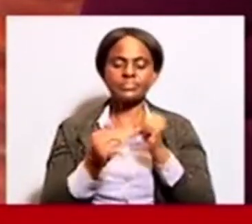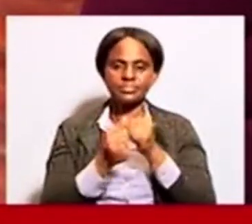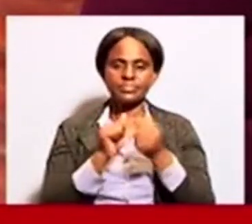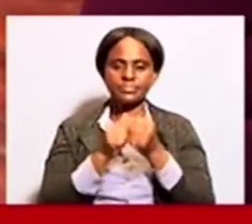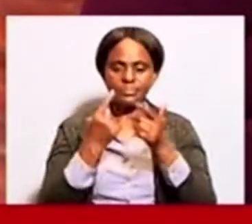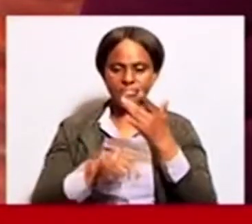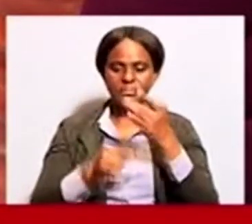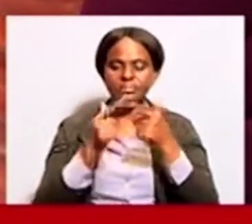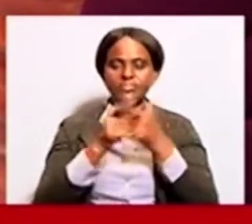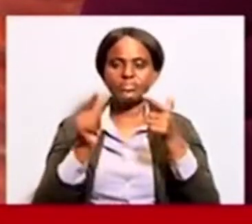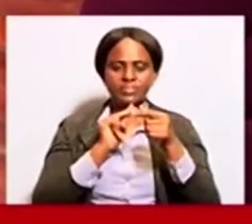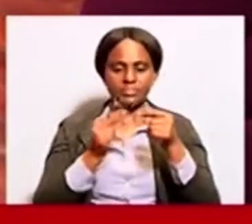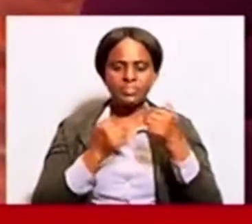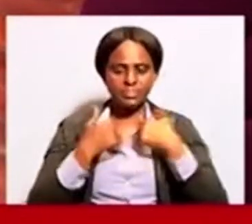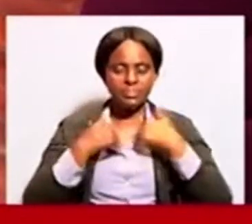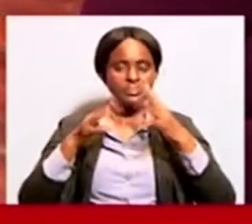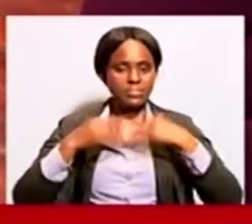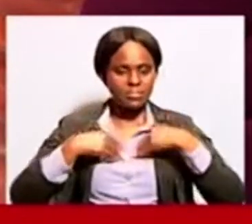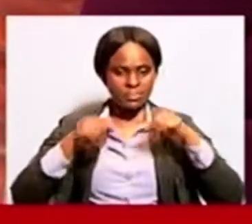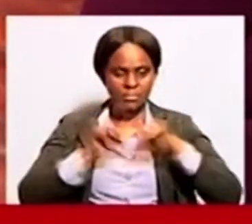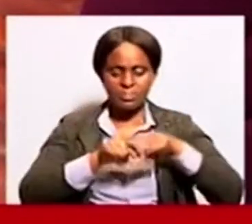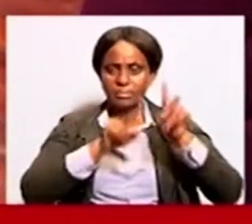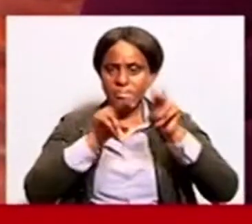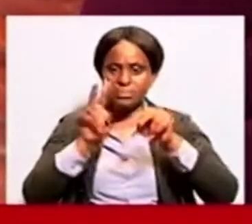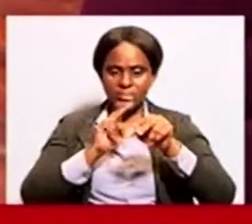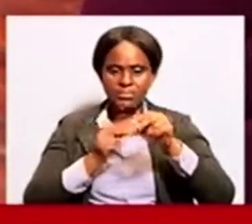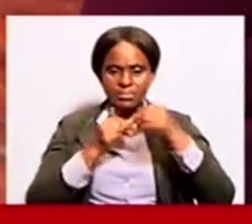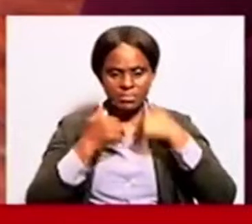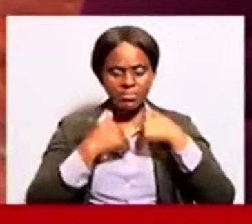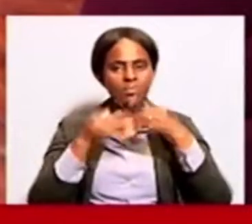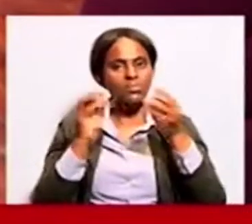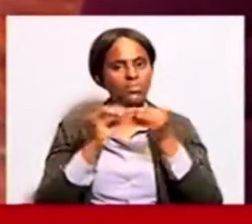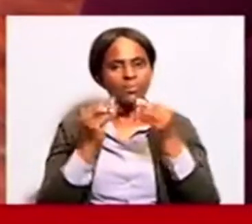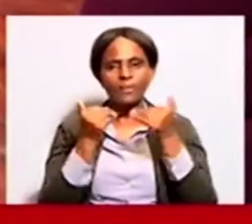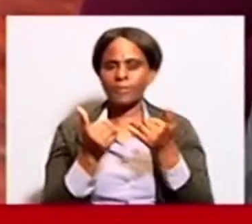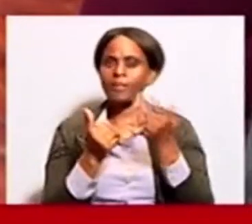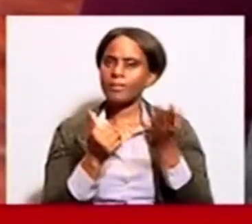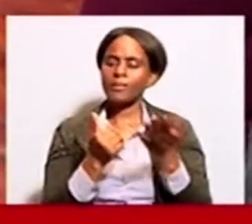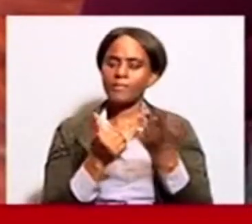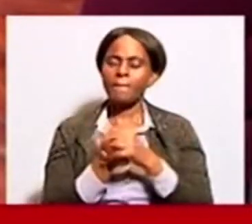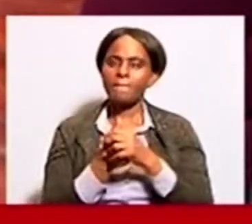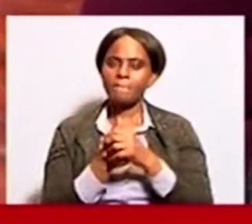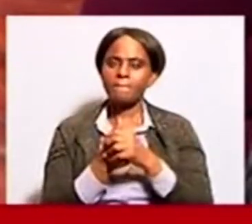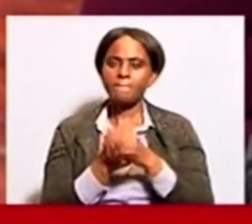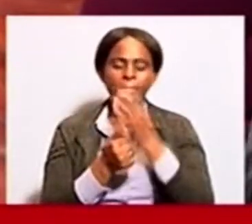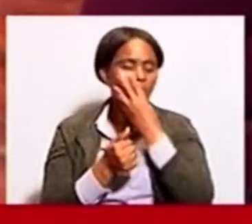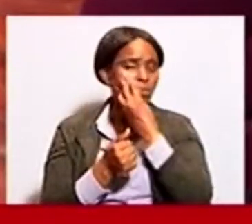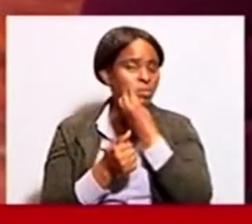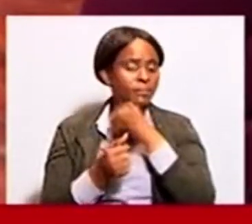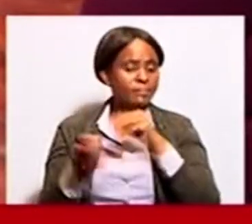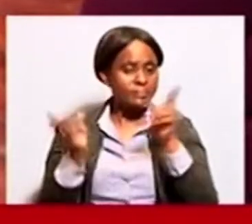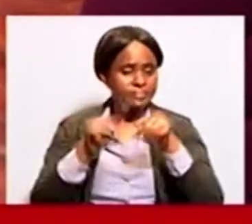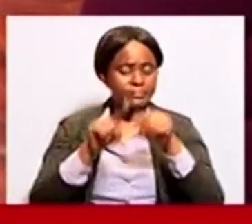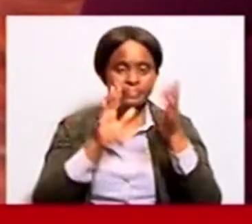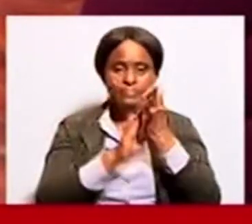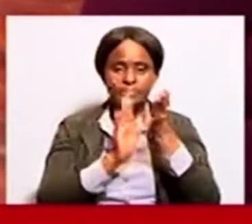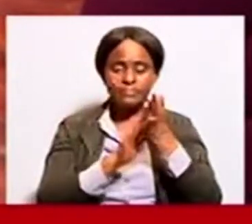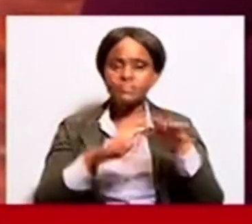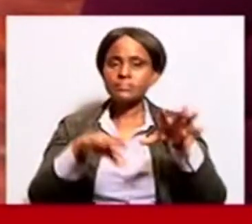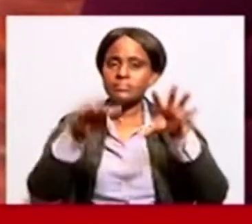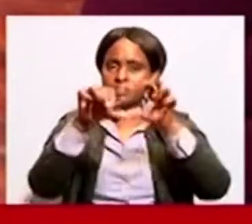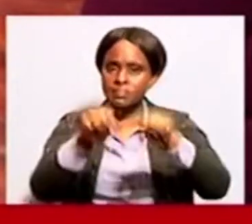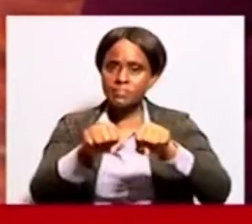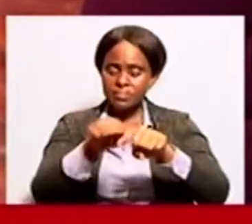have observed, and we have moved. Now, when the school confirmed